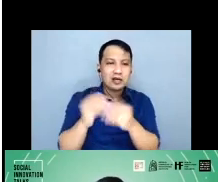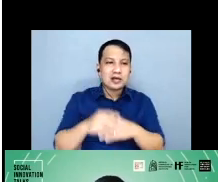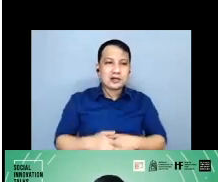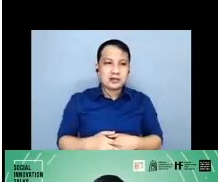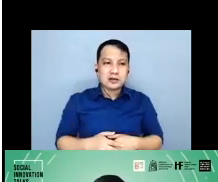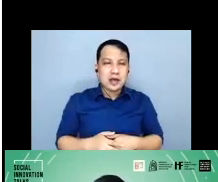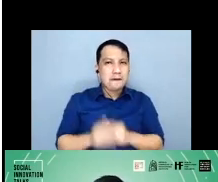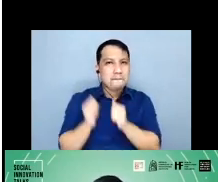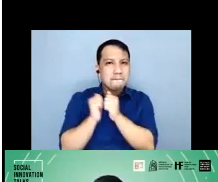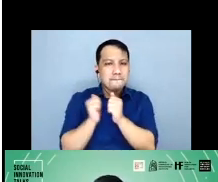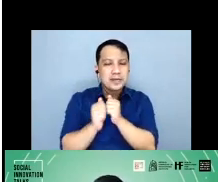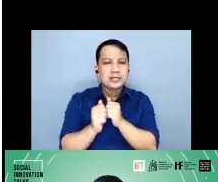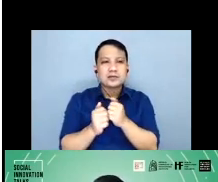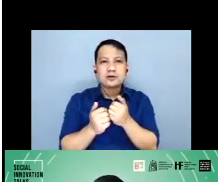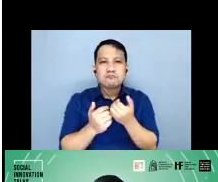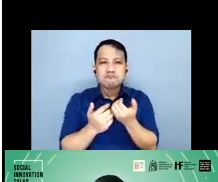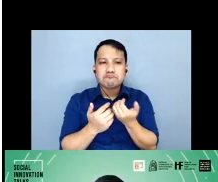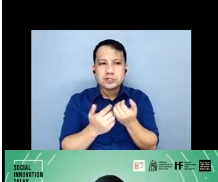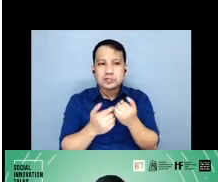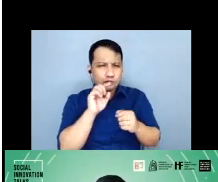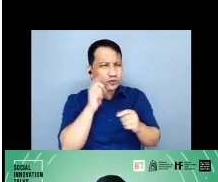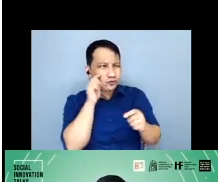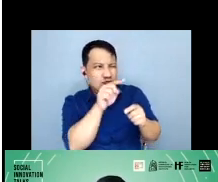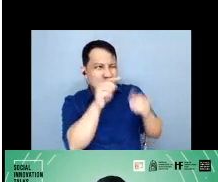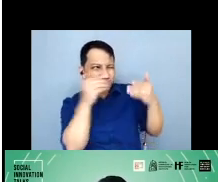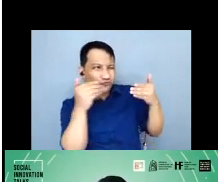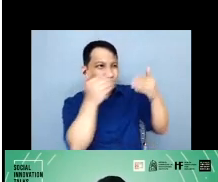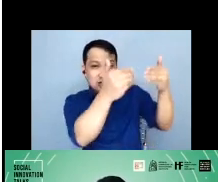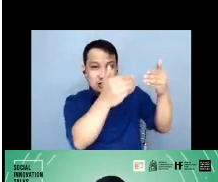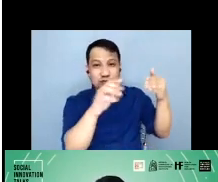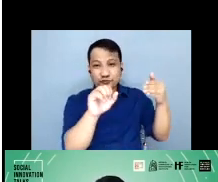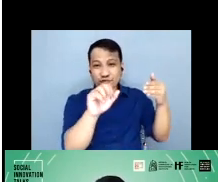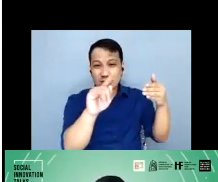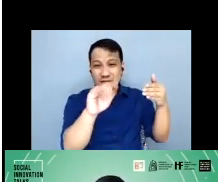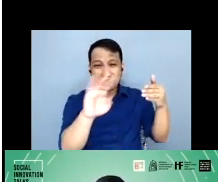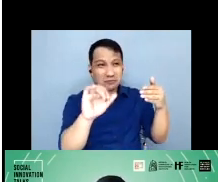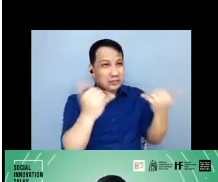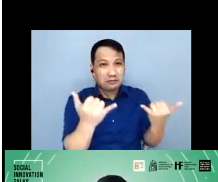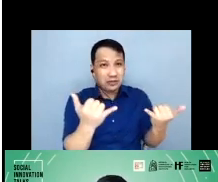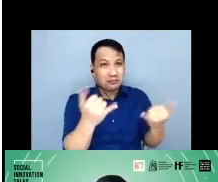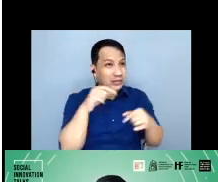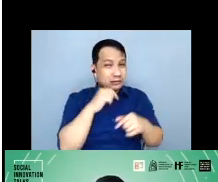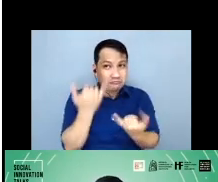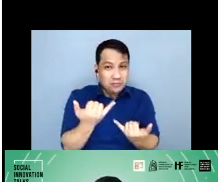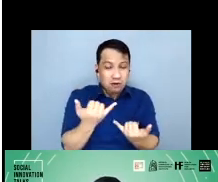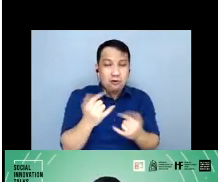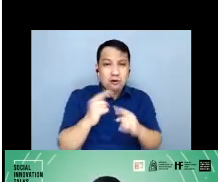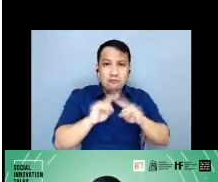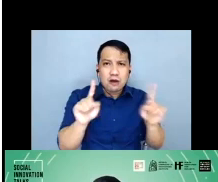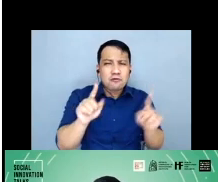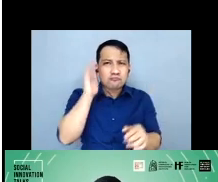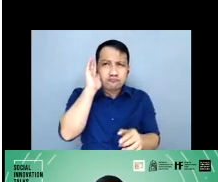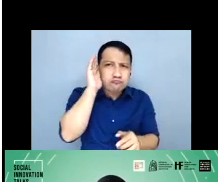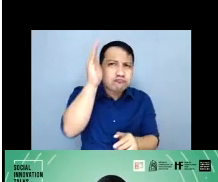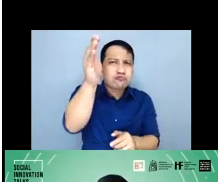It means that when you look at sustainability, it's not simply looking at being able to do it now with the resources on hand, but it's looking